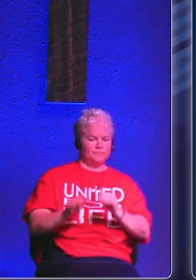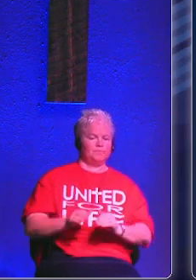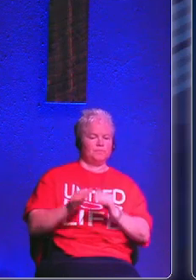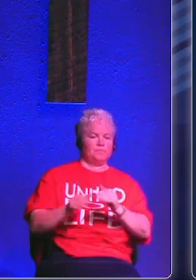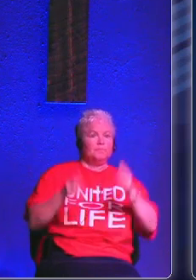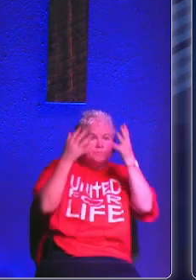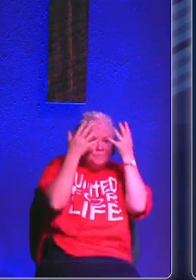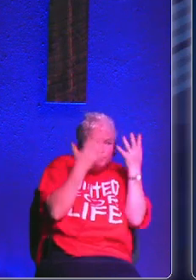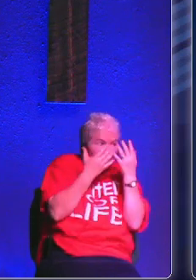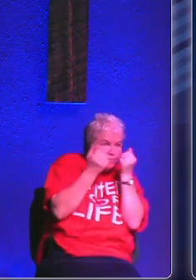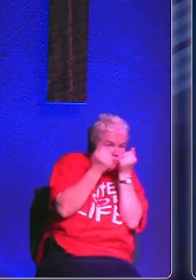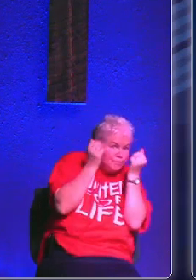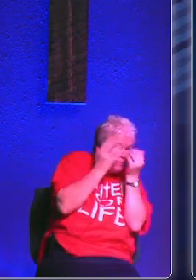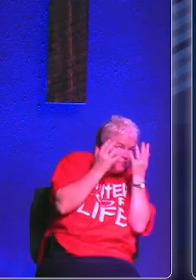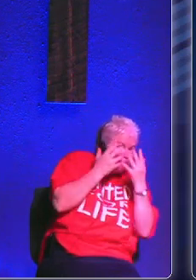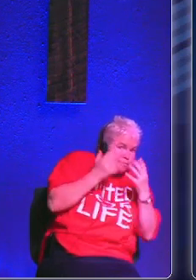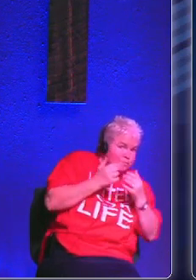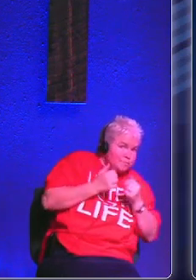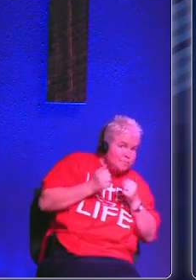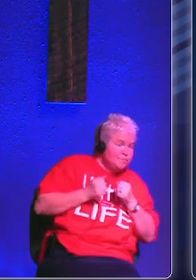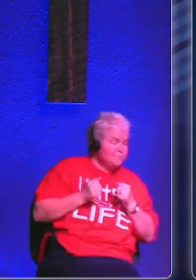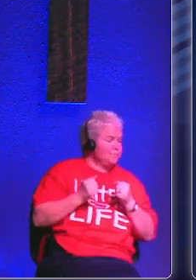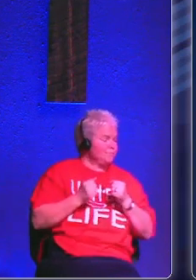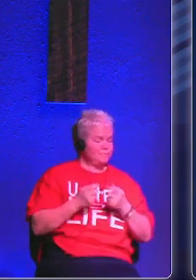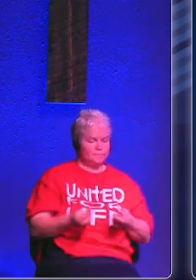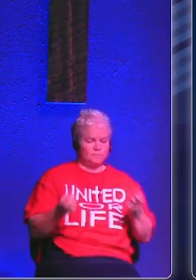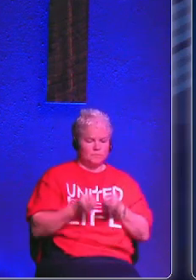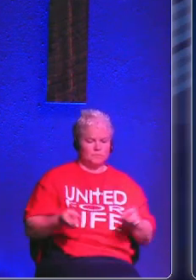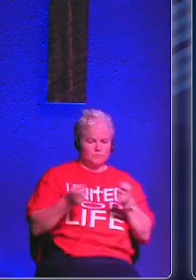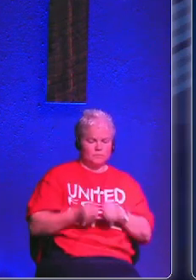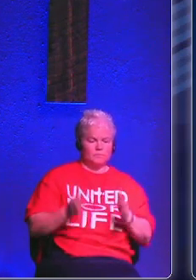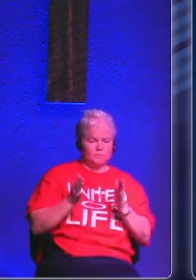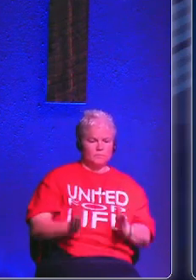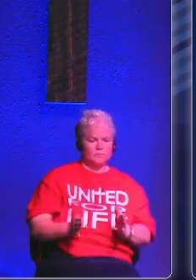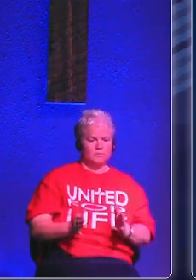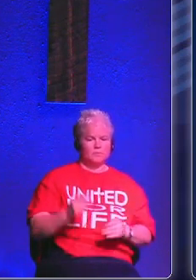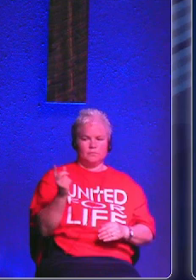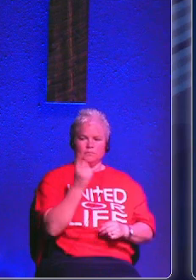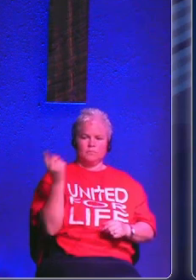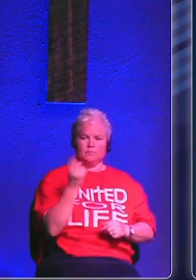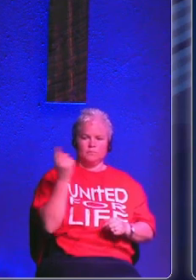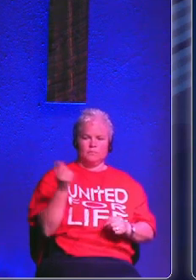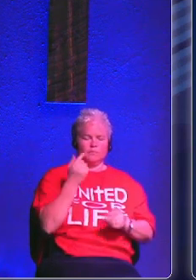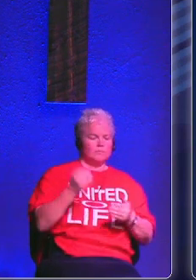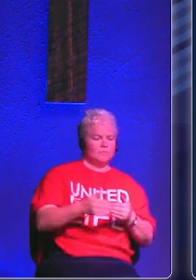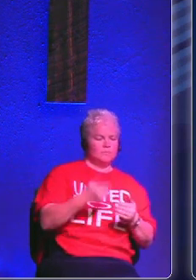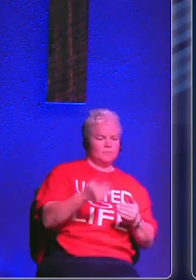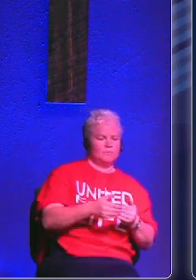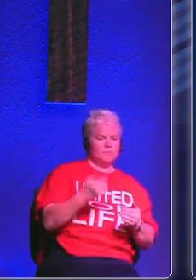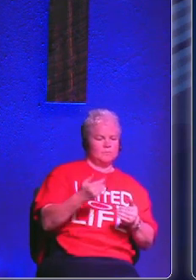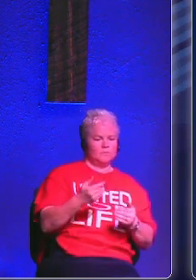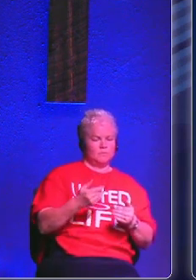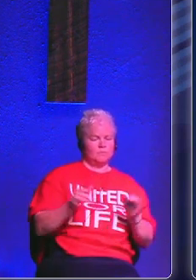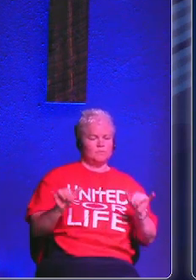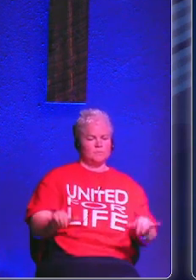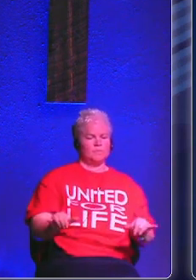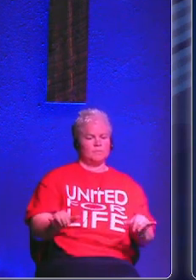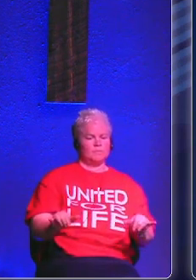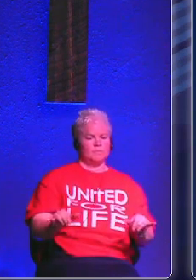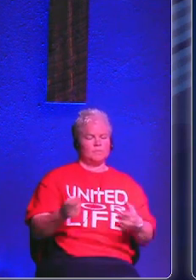comfortable little bubble. For the sinner, it's always easier to stay in